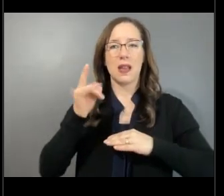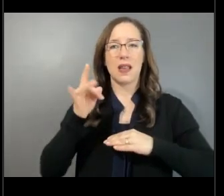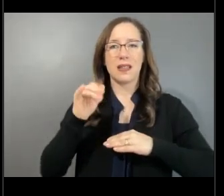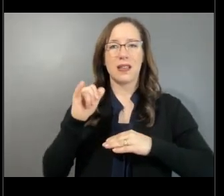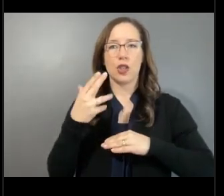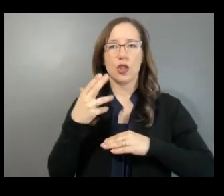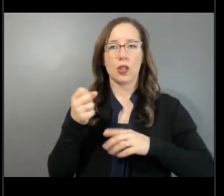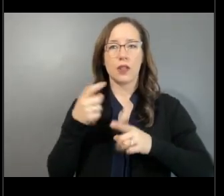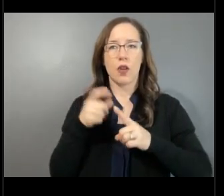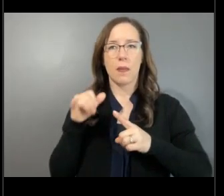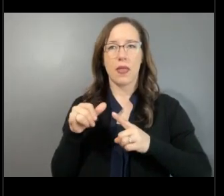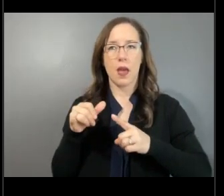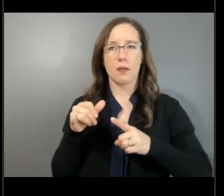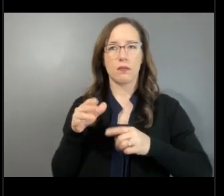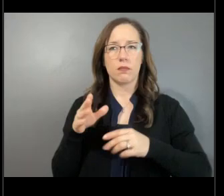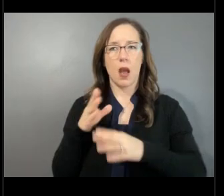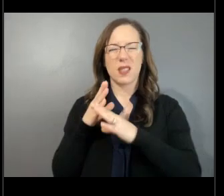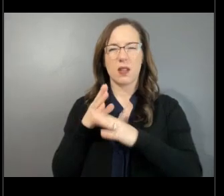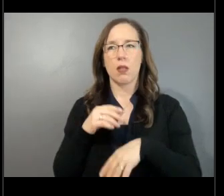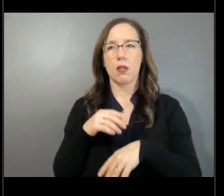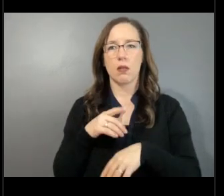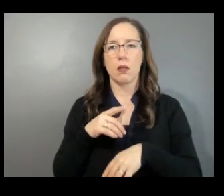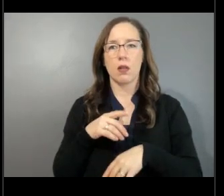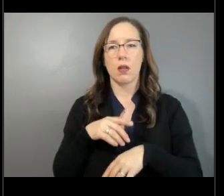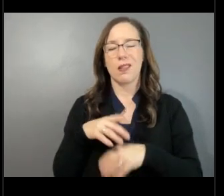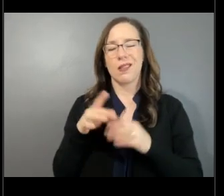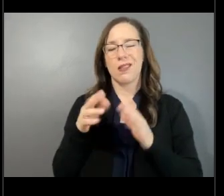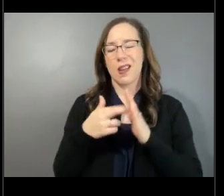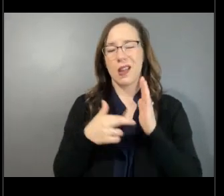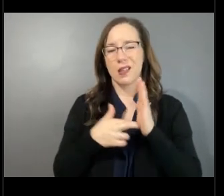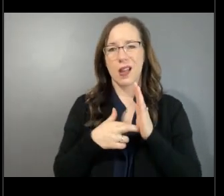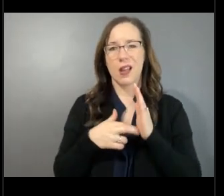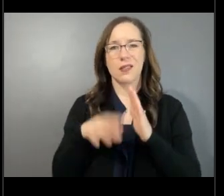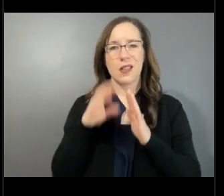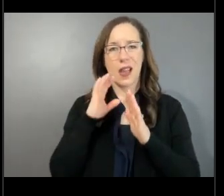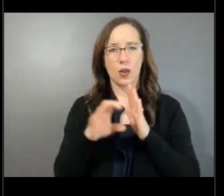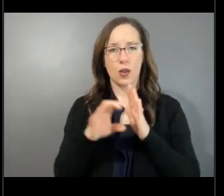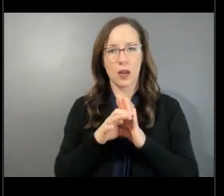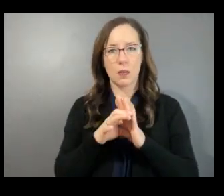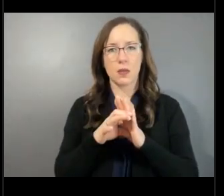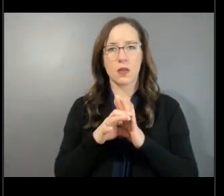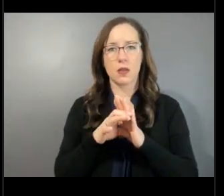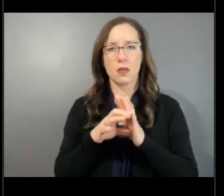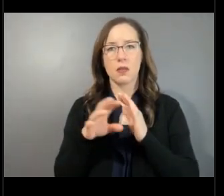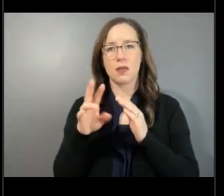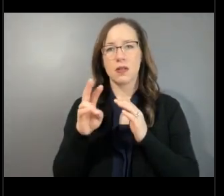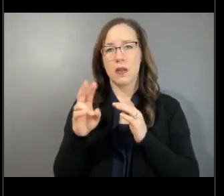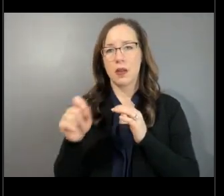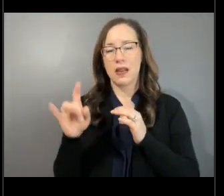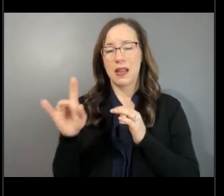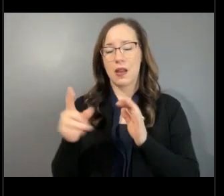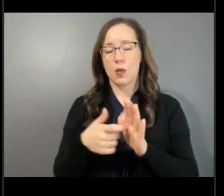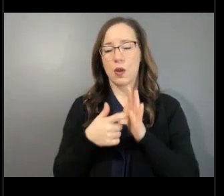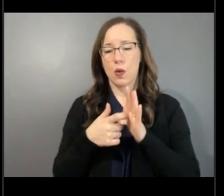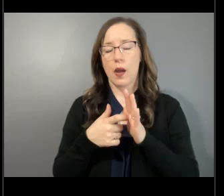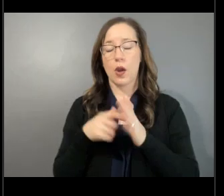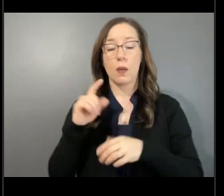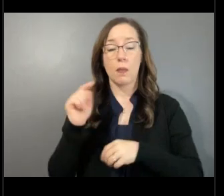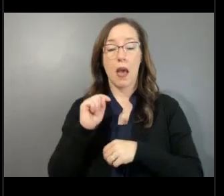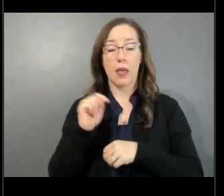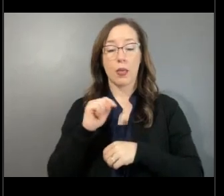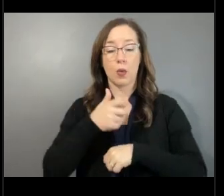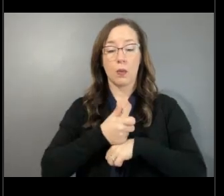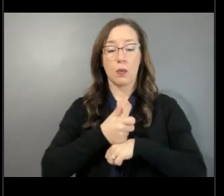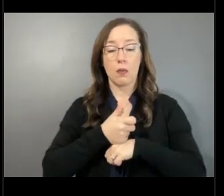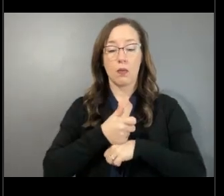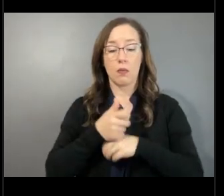FHA guidelines diagrams 7.8 require that where the toilet is next to a wall